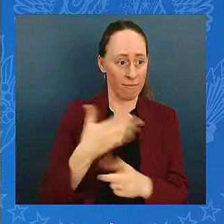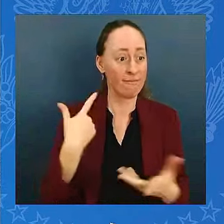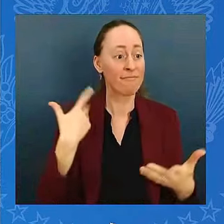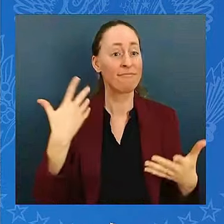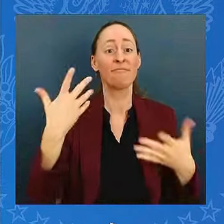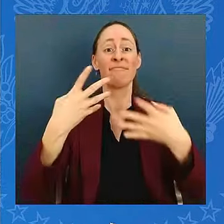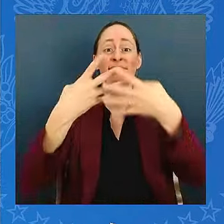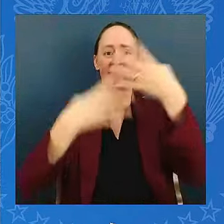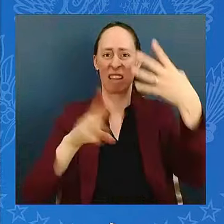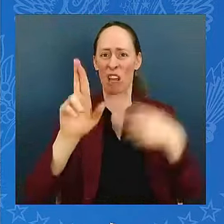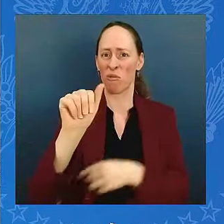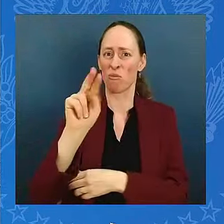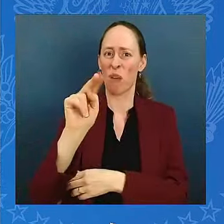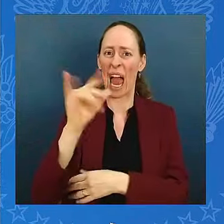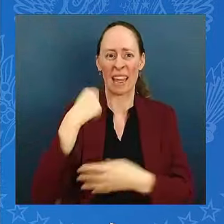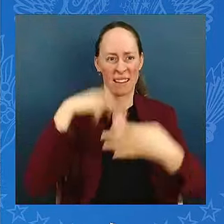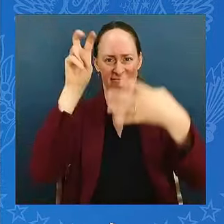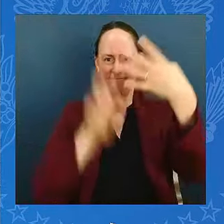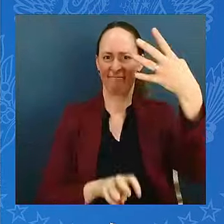this team to do what we did.